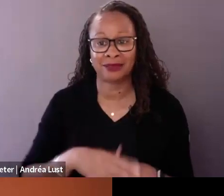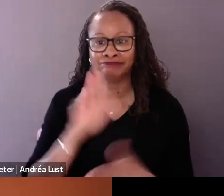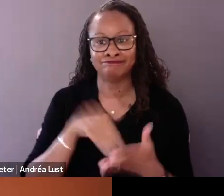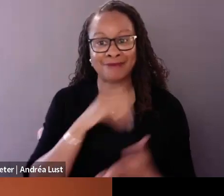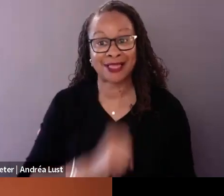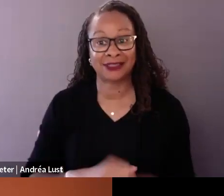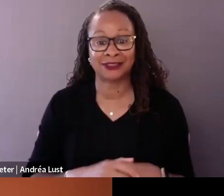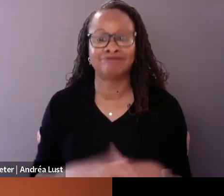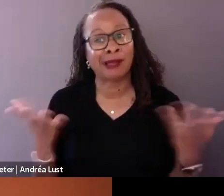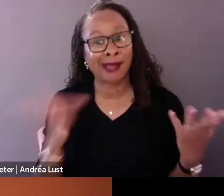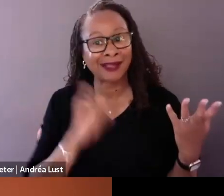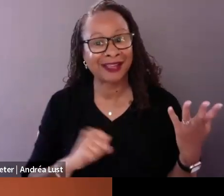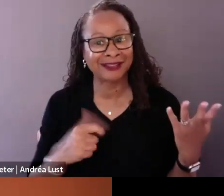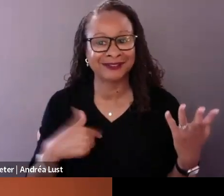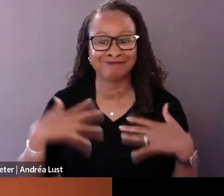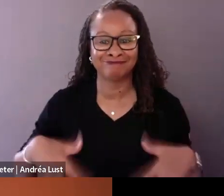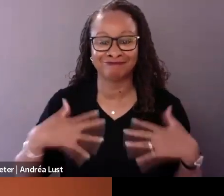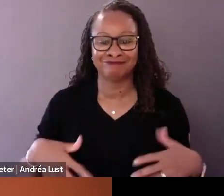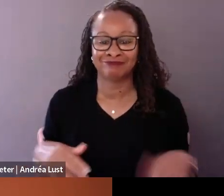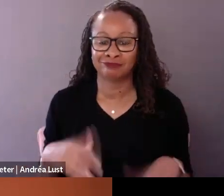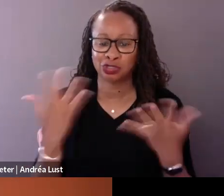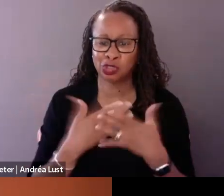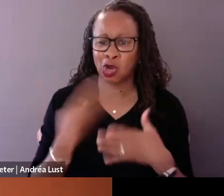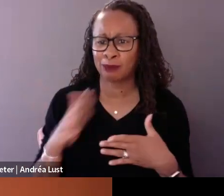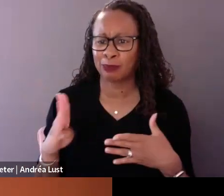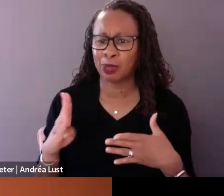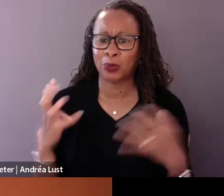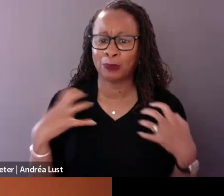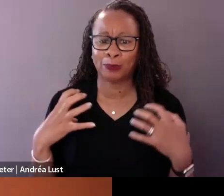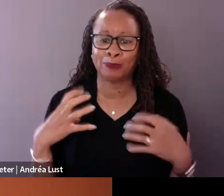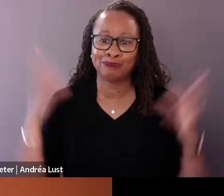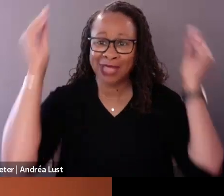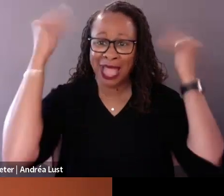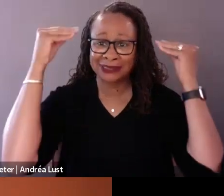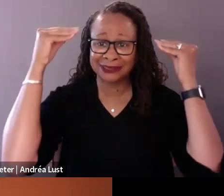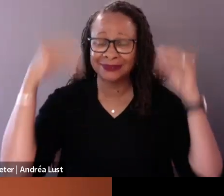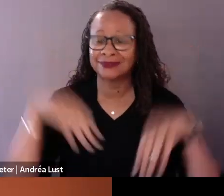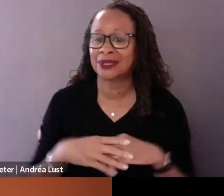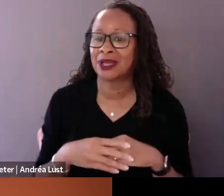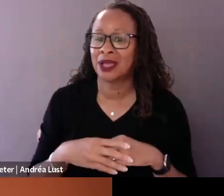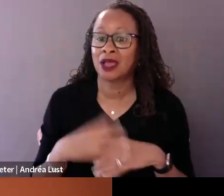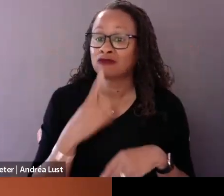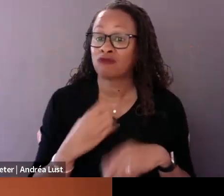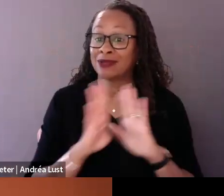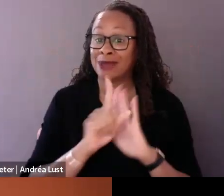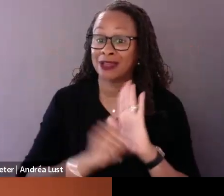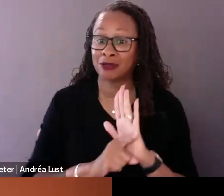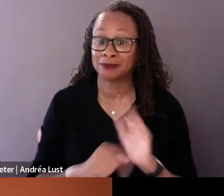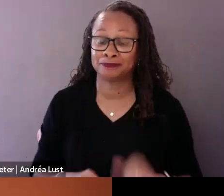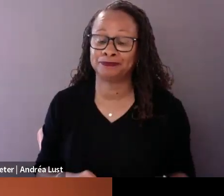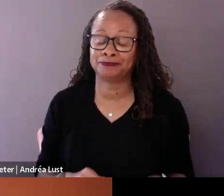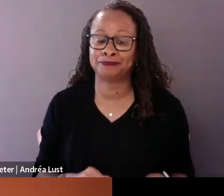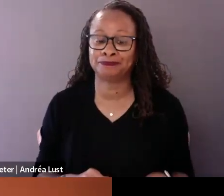middle-aged, I guess you'd say. I'm wearing a sort of dark blue pork pie hat. I have a red background